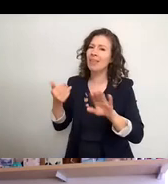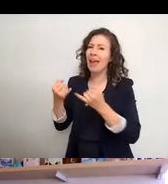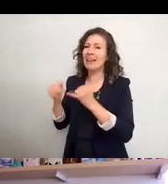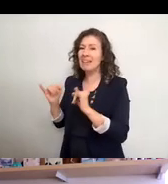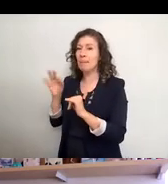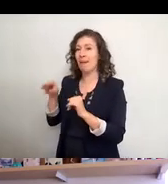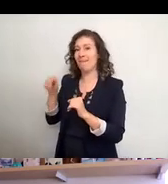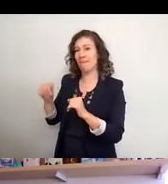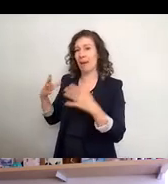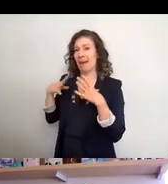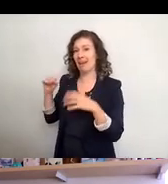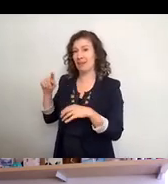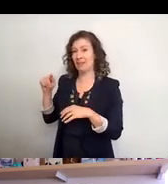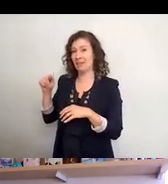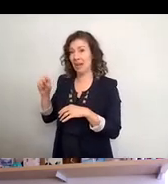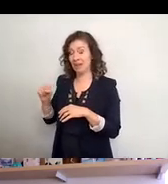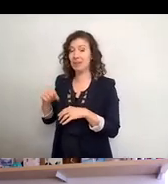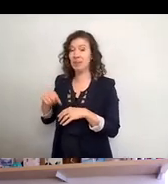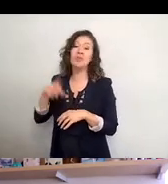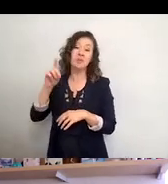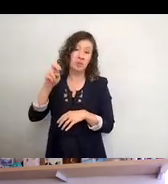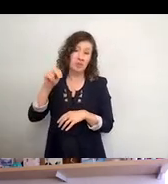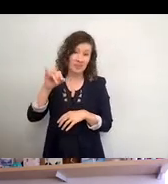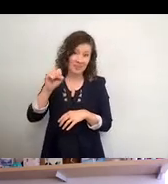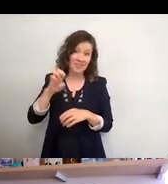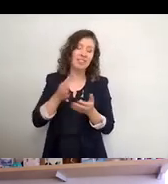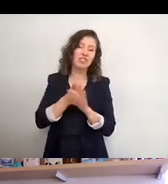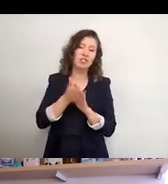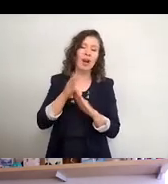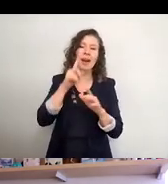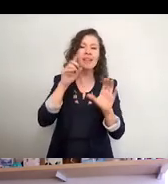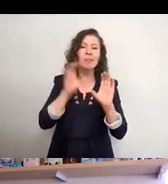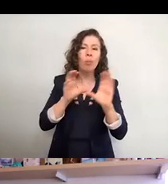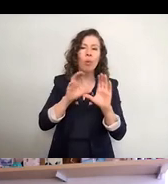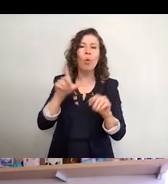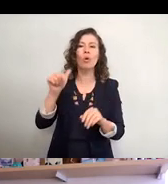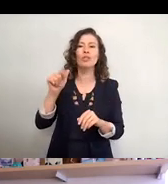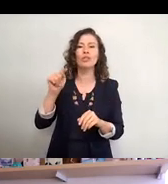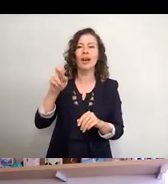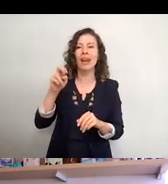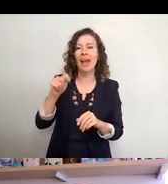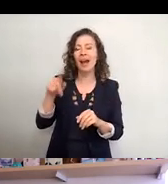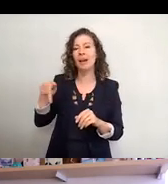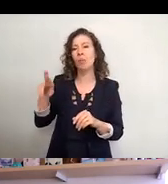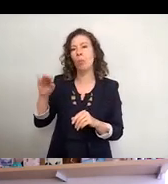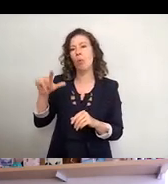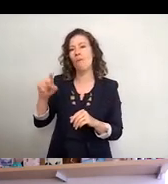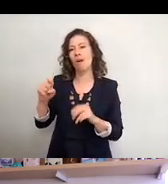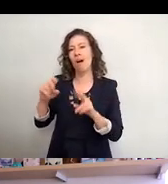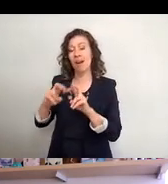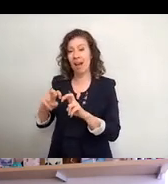right? So Denise ran an exploratory latent profile analysis to look at class